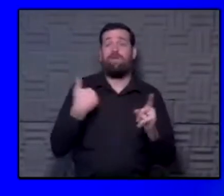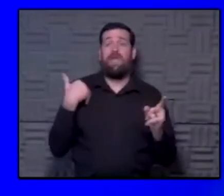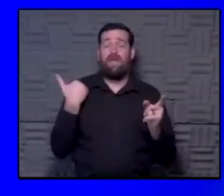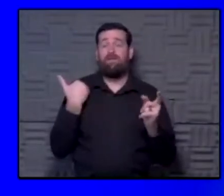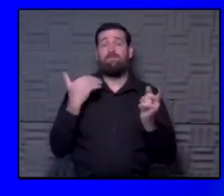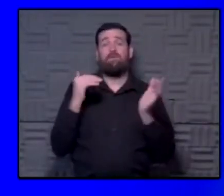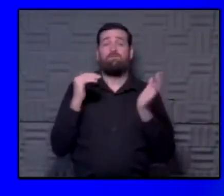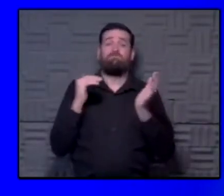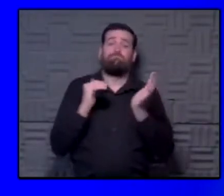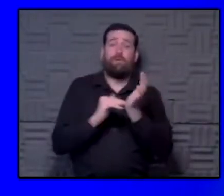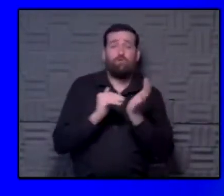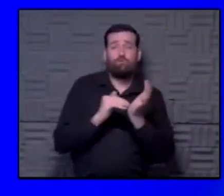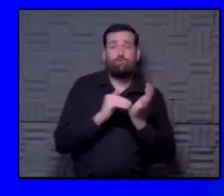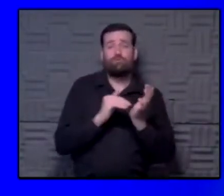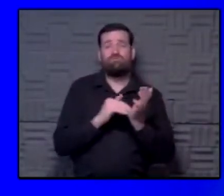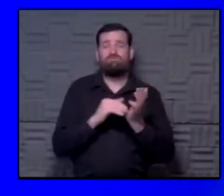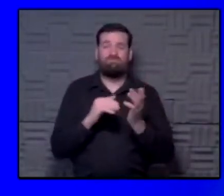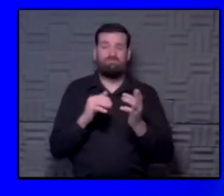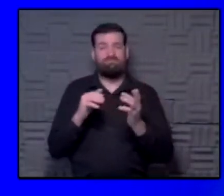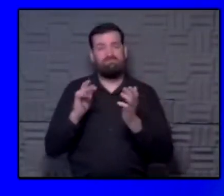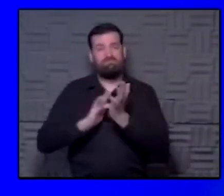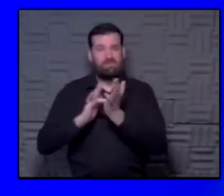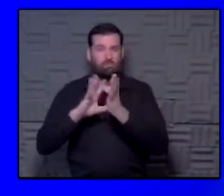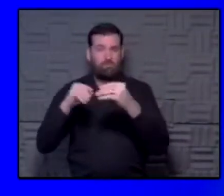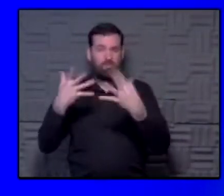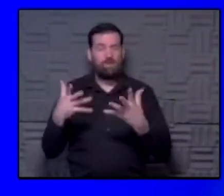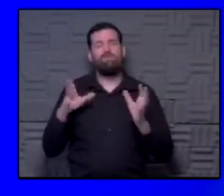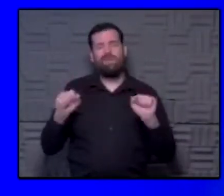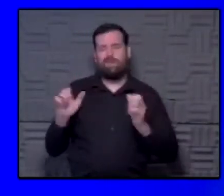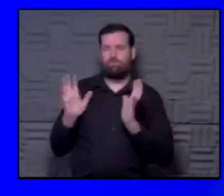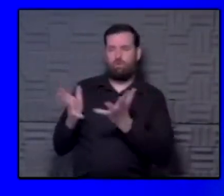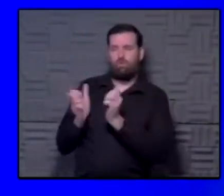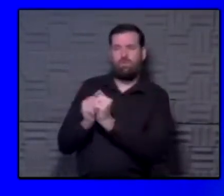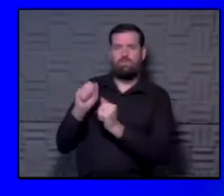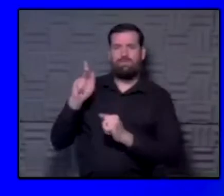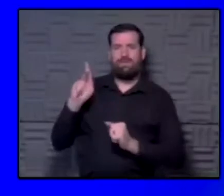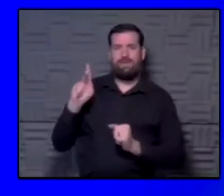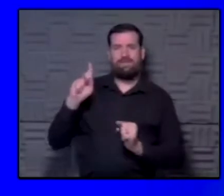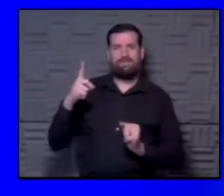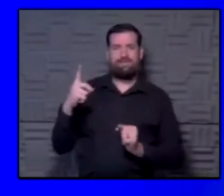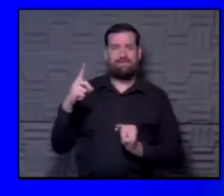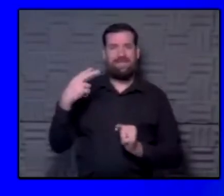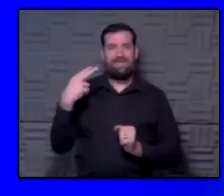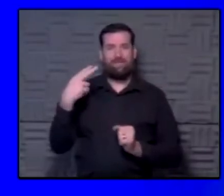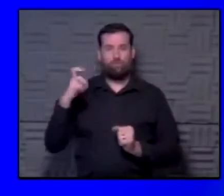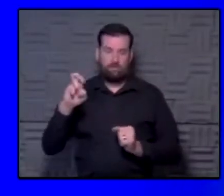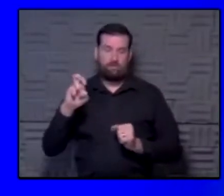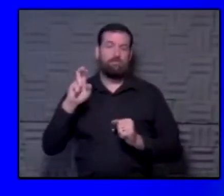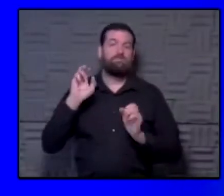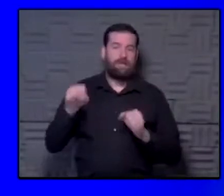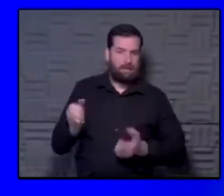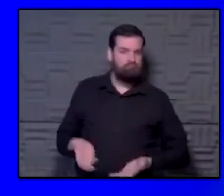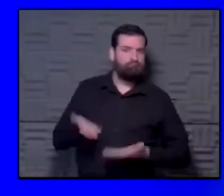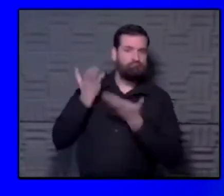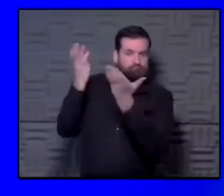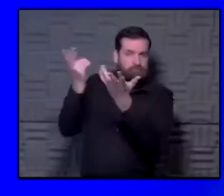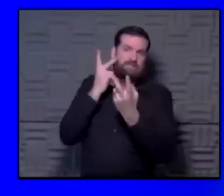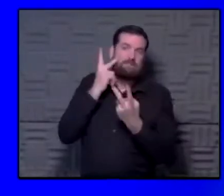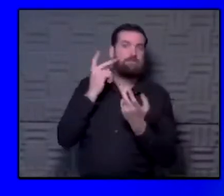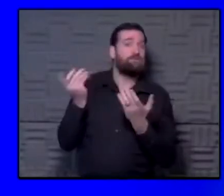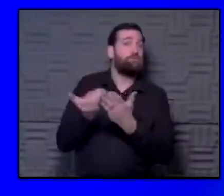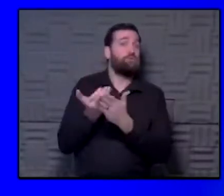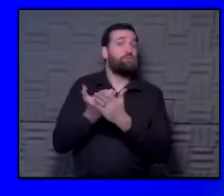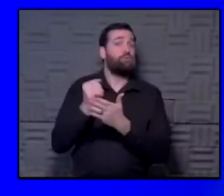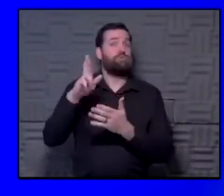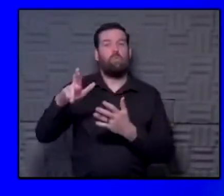at, that medical provider, in Kansas can talk with KDHE. They can submit that sample to see if it is a new variant or if it's